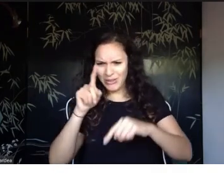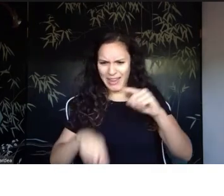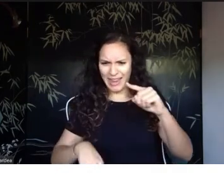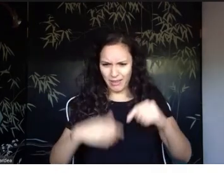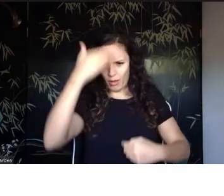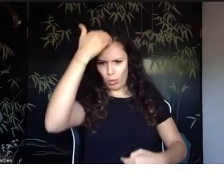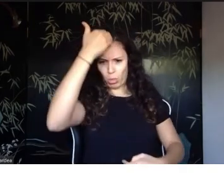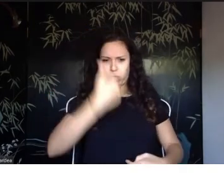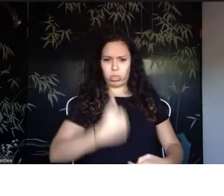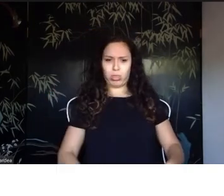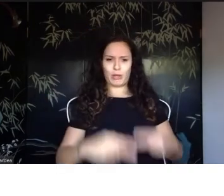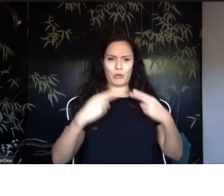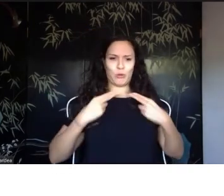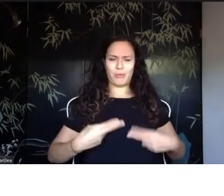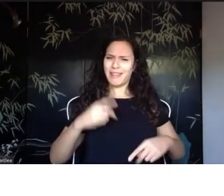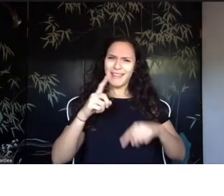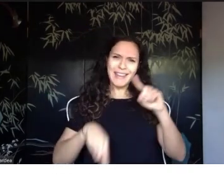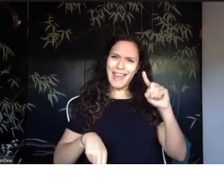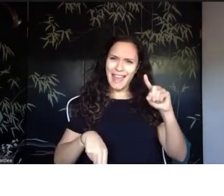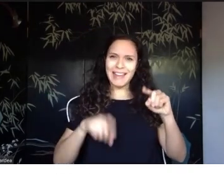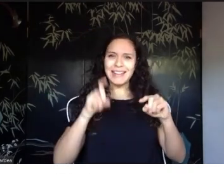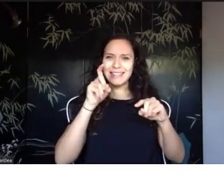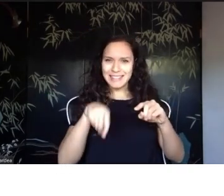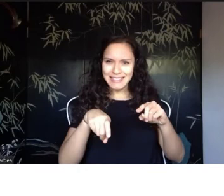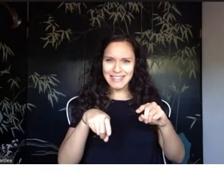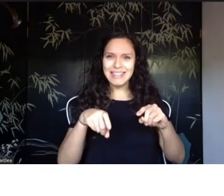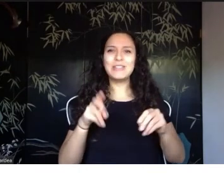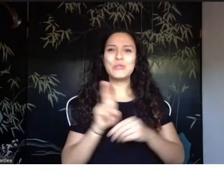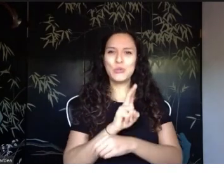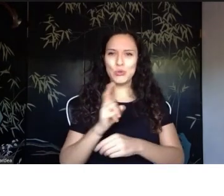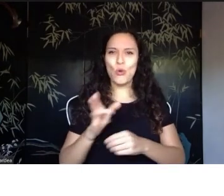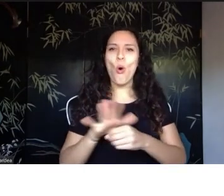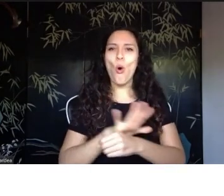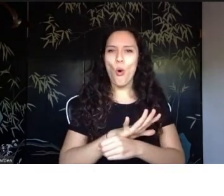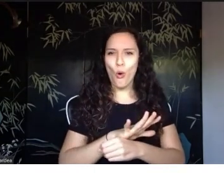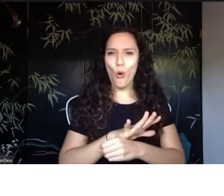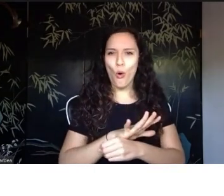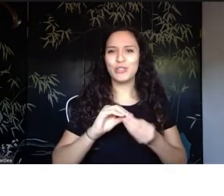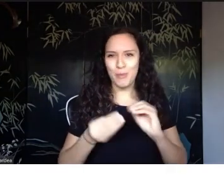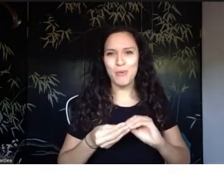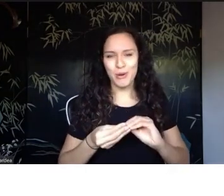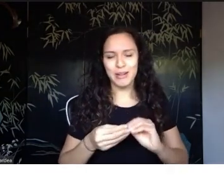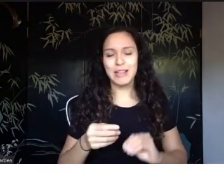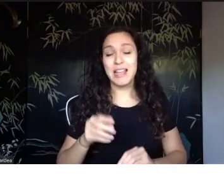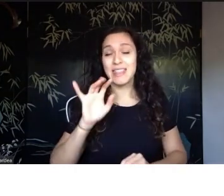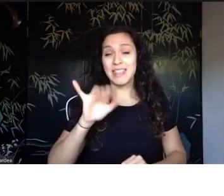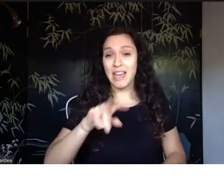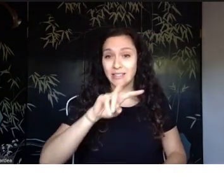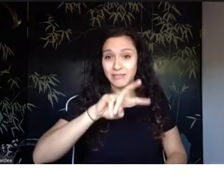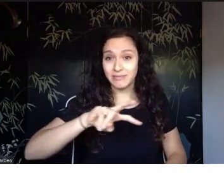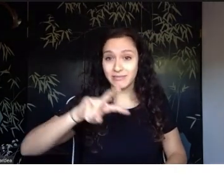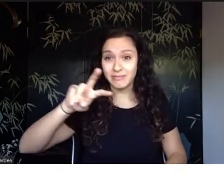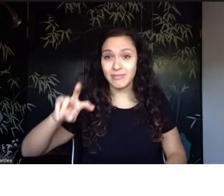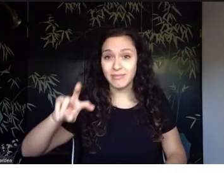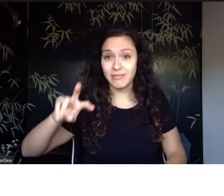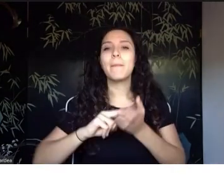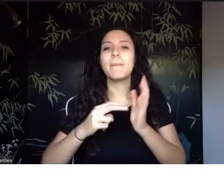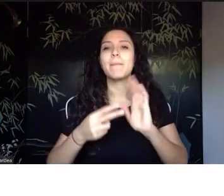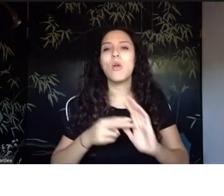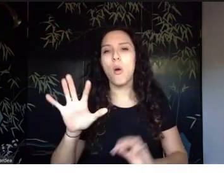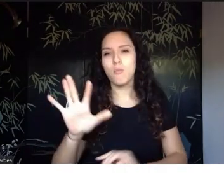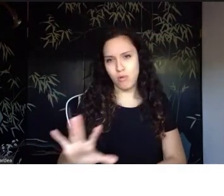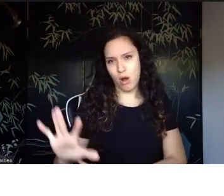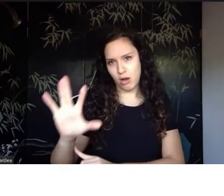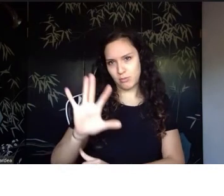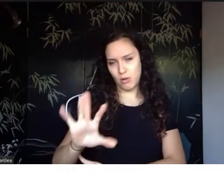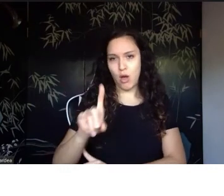169.5 people. You can't chop people in half. You can't do that, right? So you'll have to do little squiggly lines to